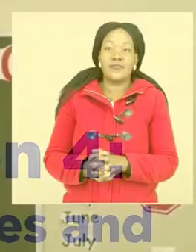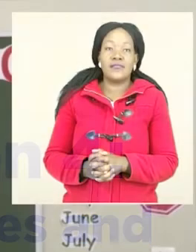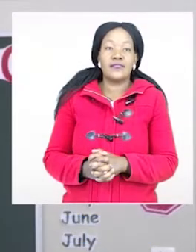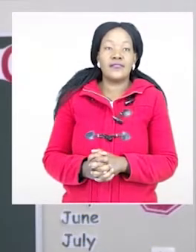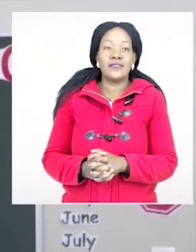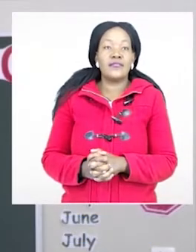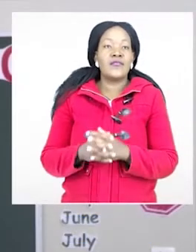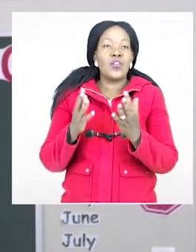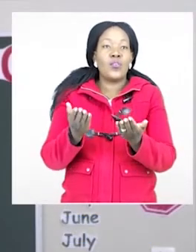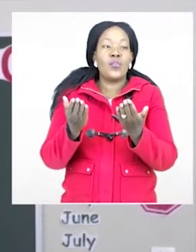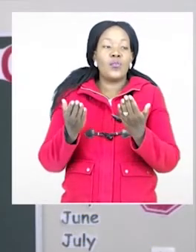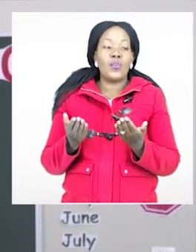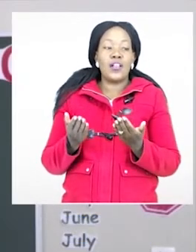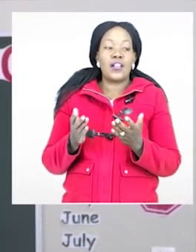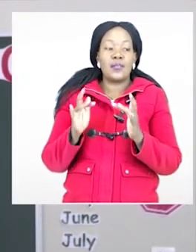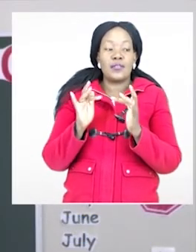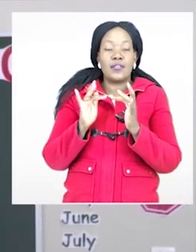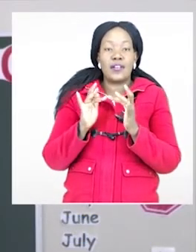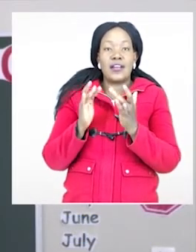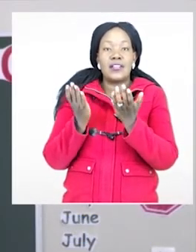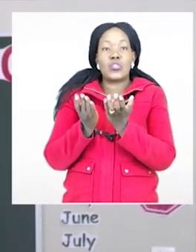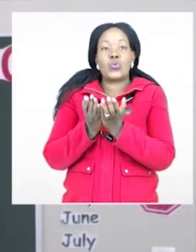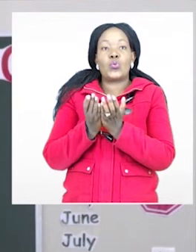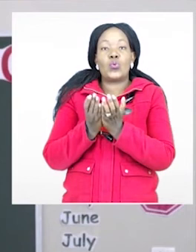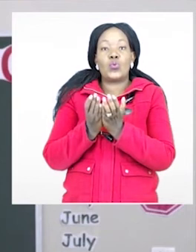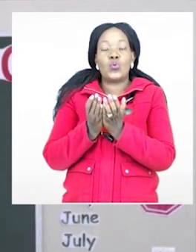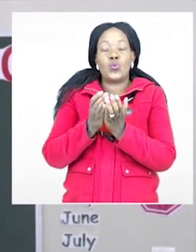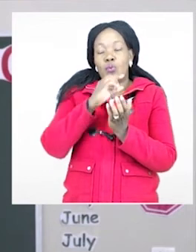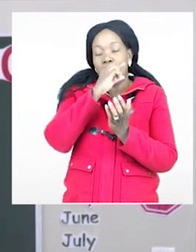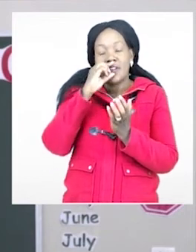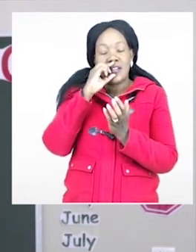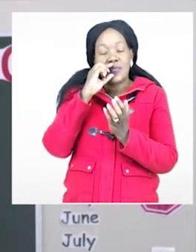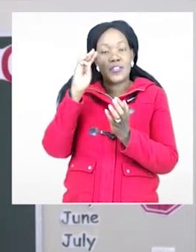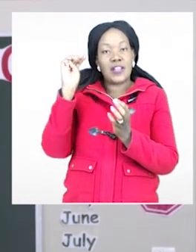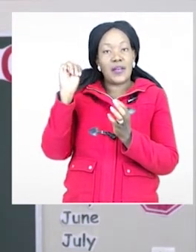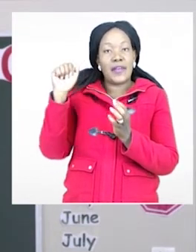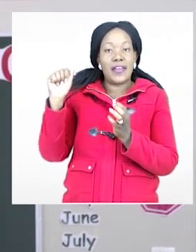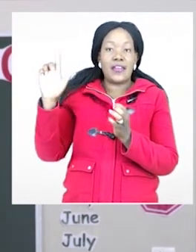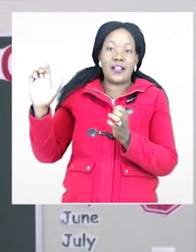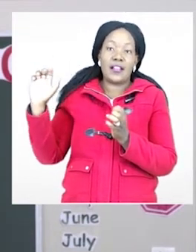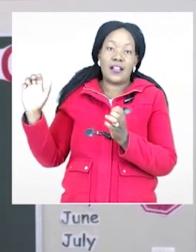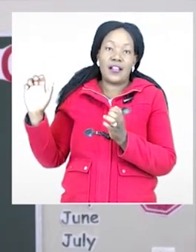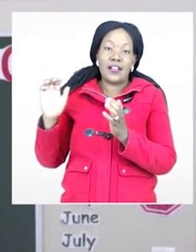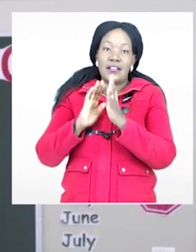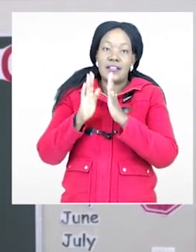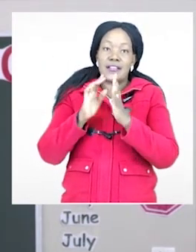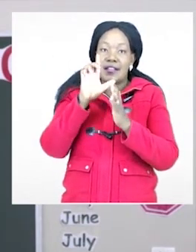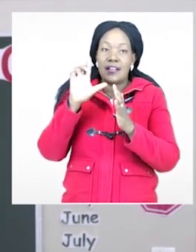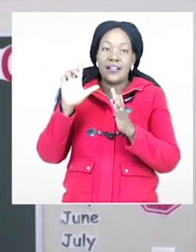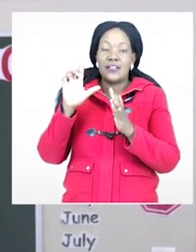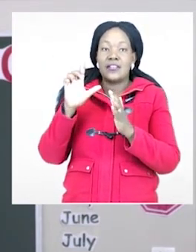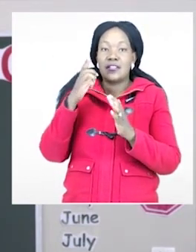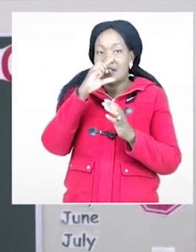Welcome back friends to MyZone Online School. My name is Teacher Hetty and our theme for